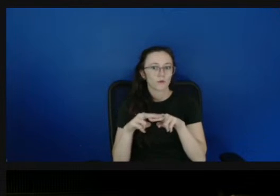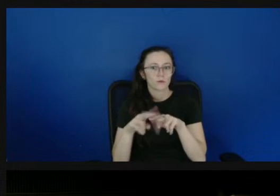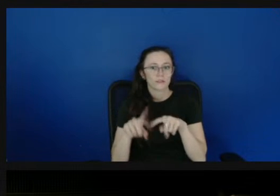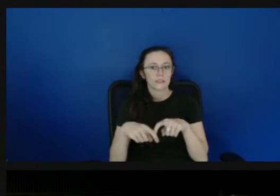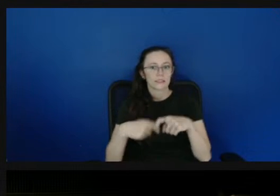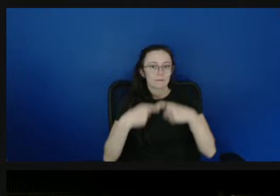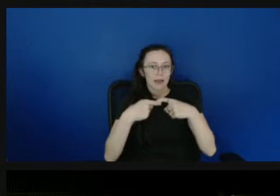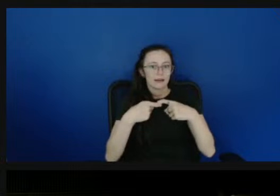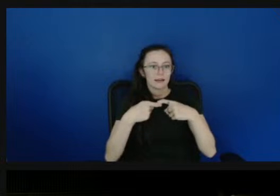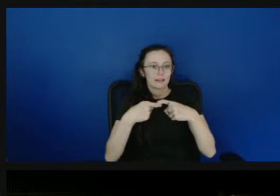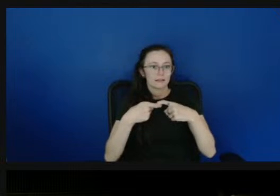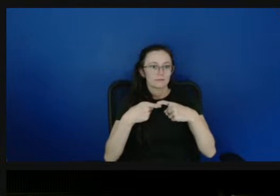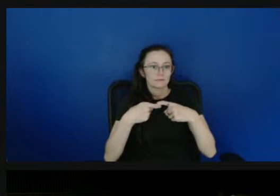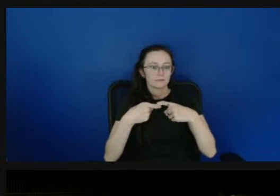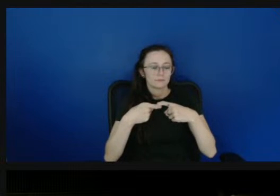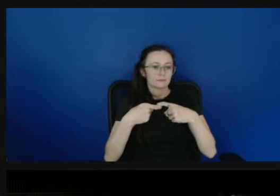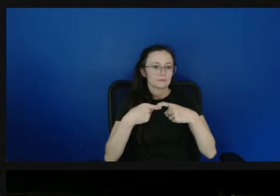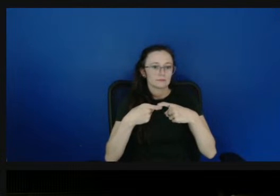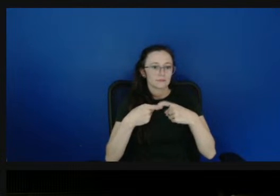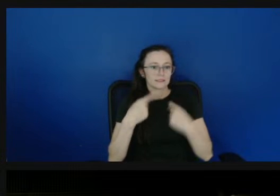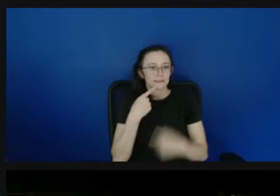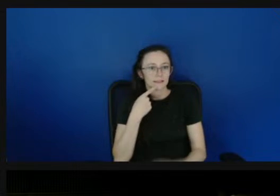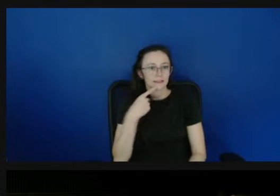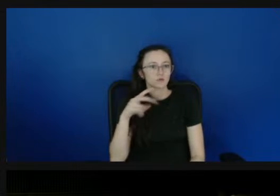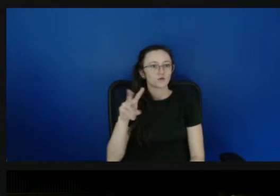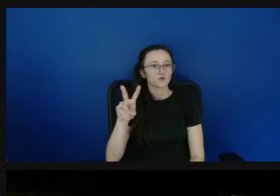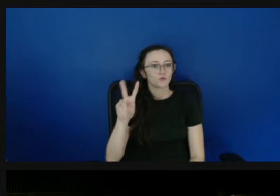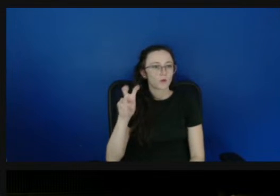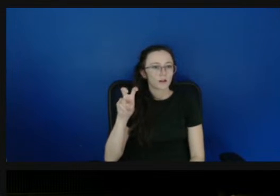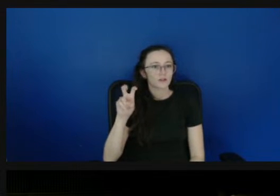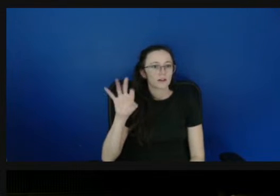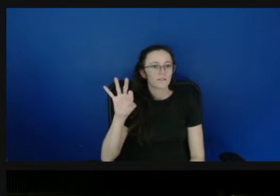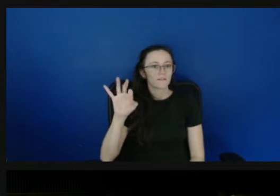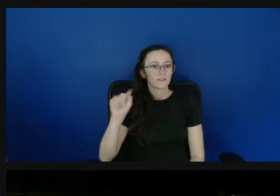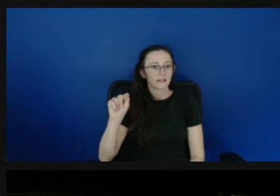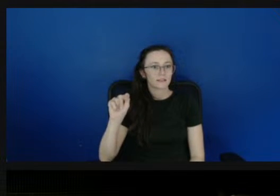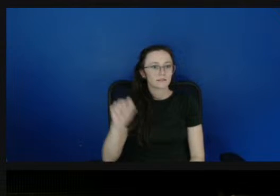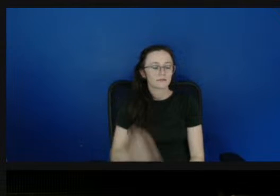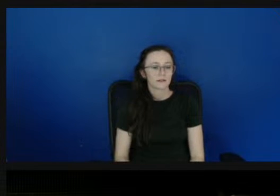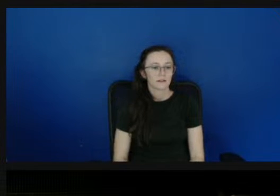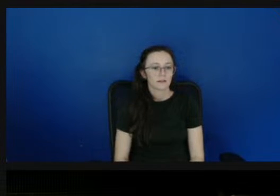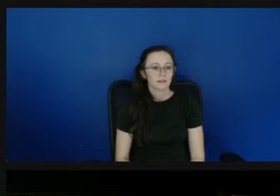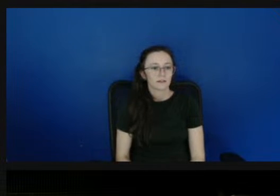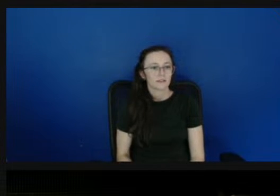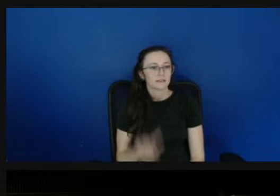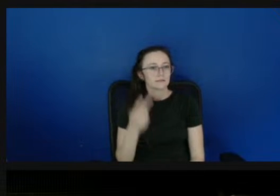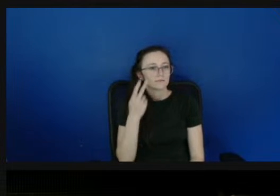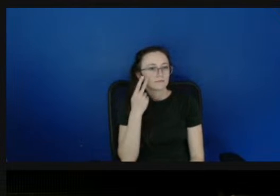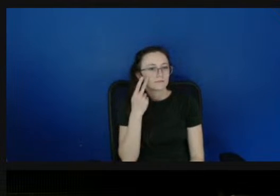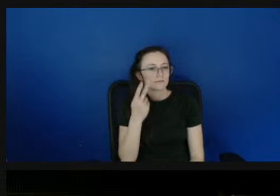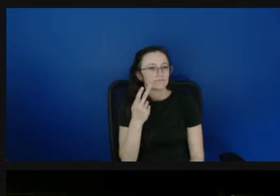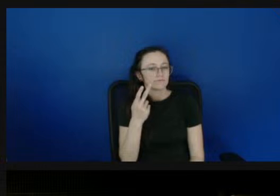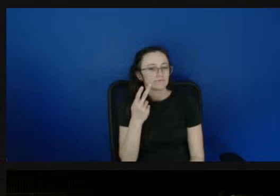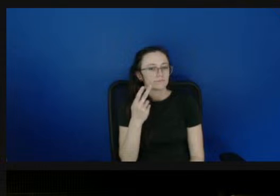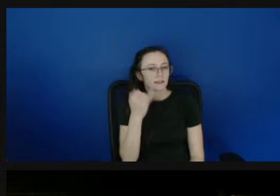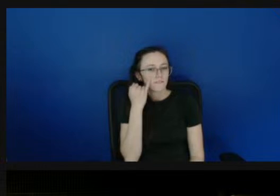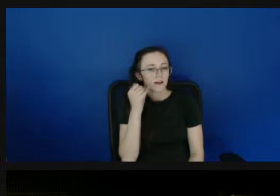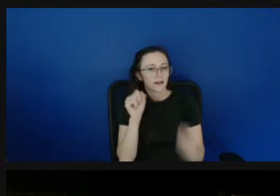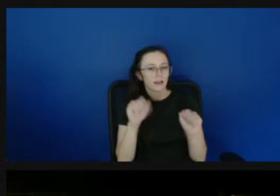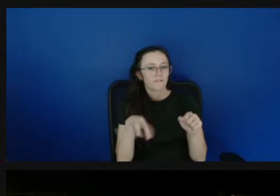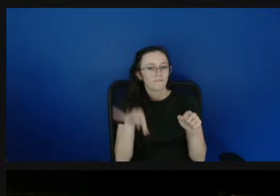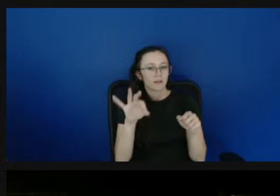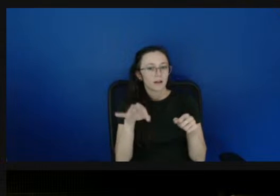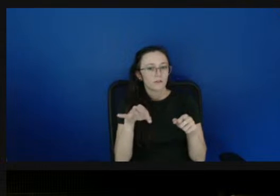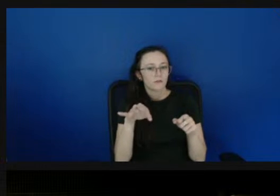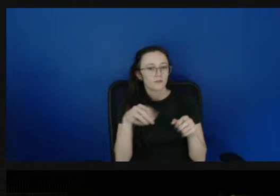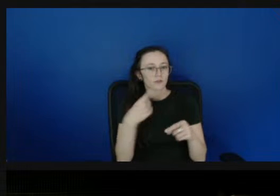by, I want to say it was 200 feet. Let's see if I can find the right caption to see that accurately. Yeah, about